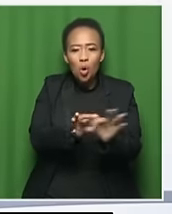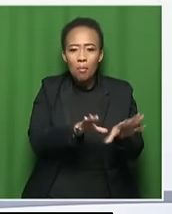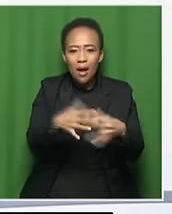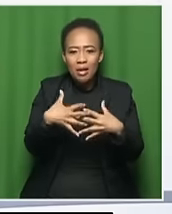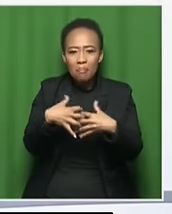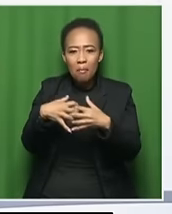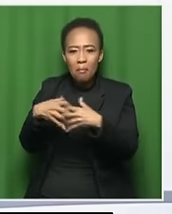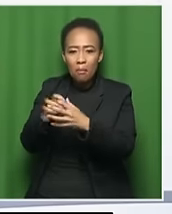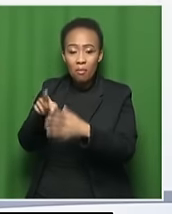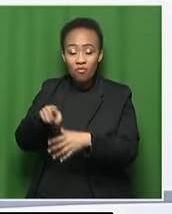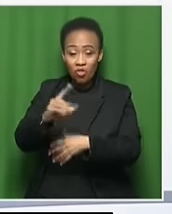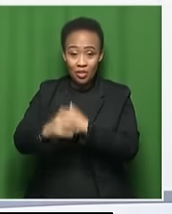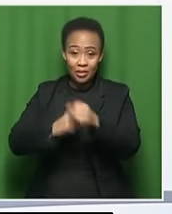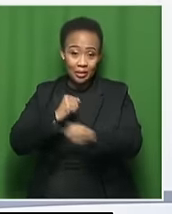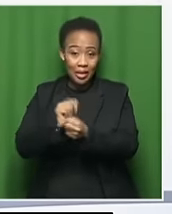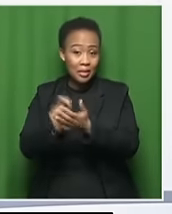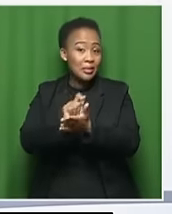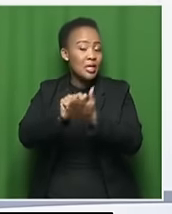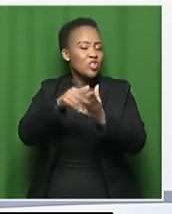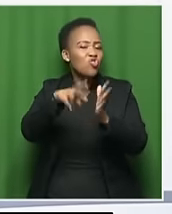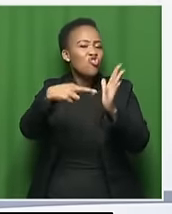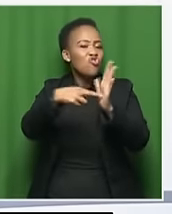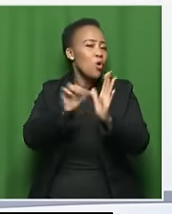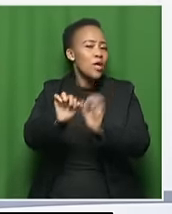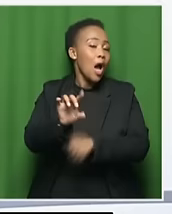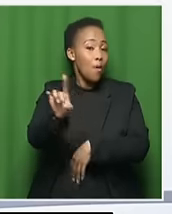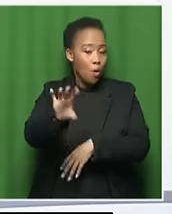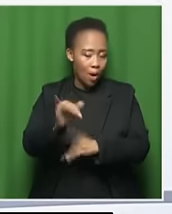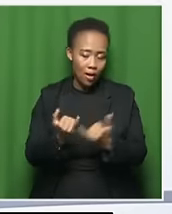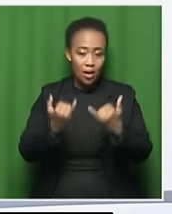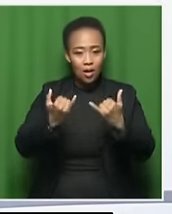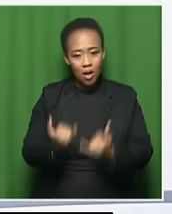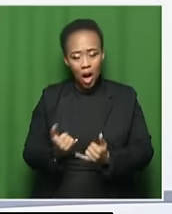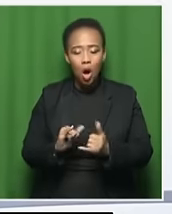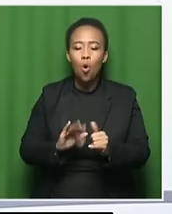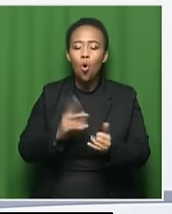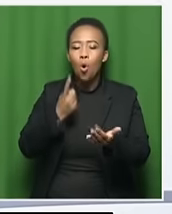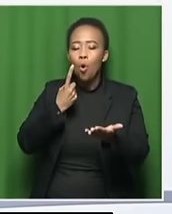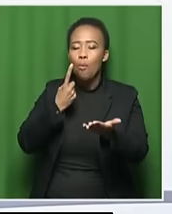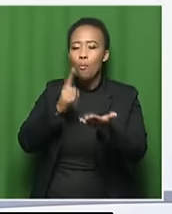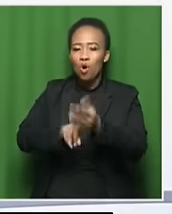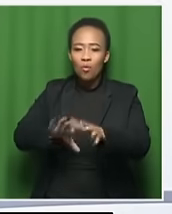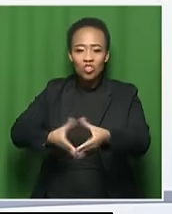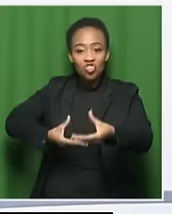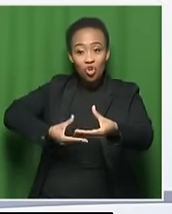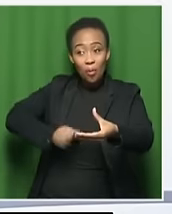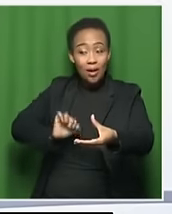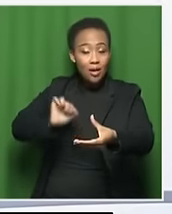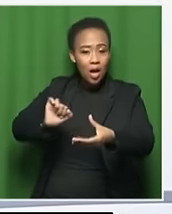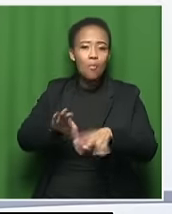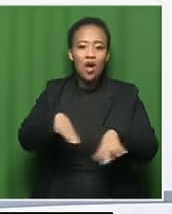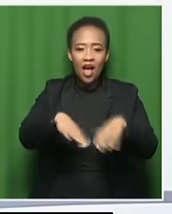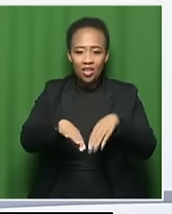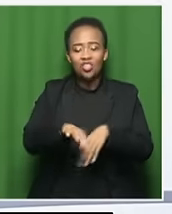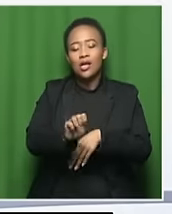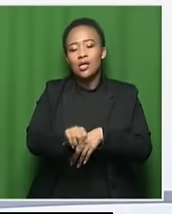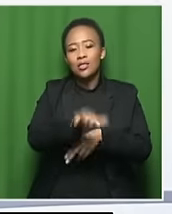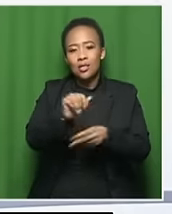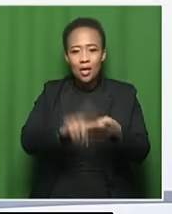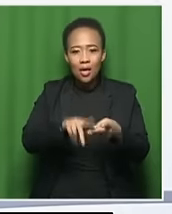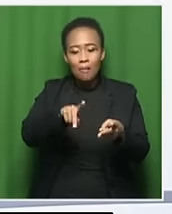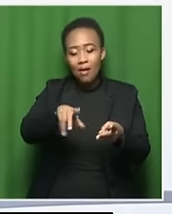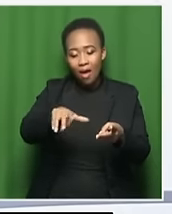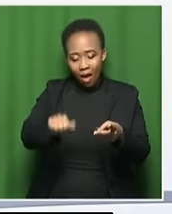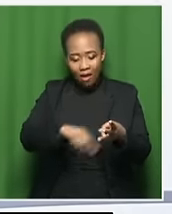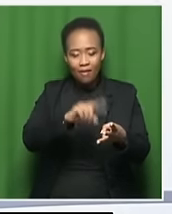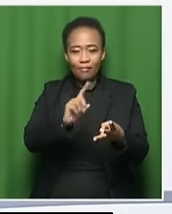year's elections. So to discuss this morning their manifestos, we have, of course, ActionSA, the Patriotic Alliance,